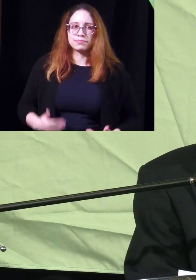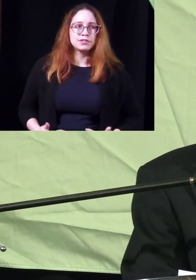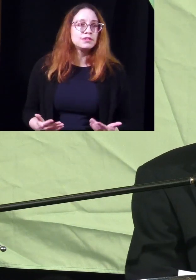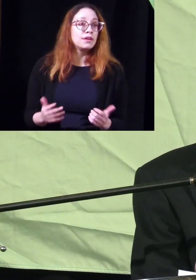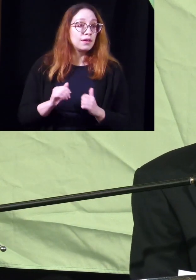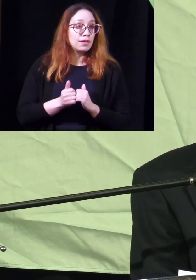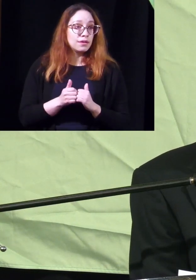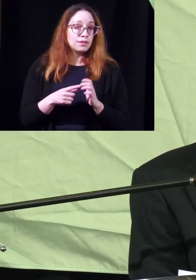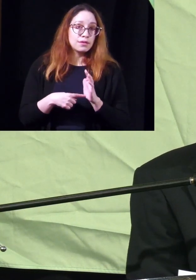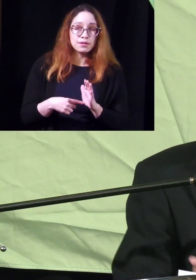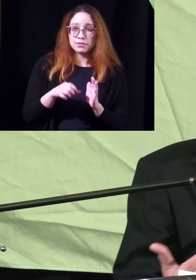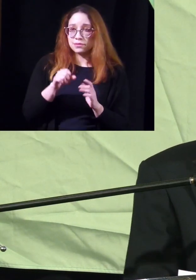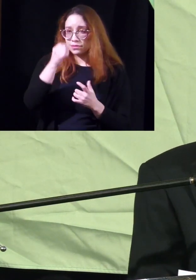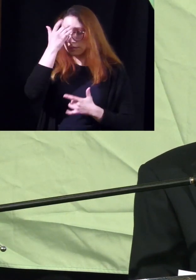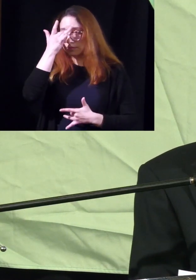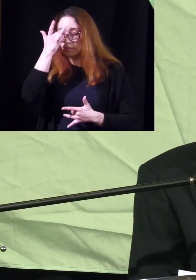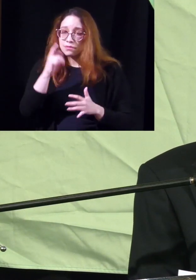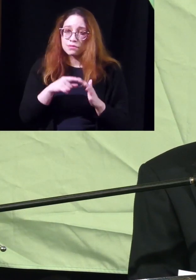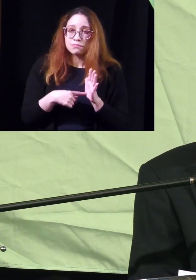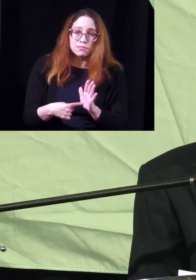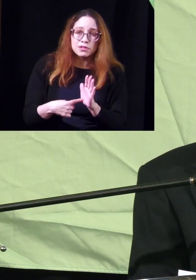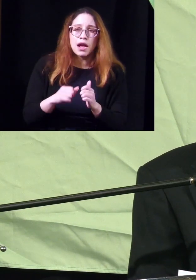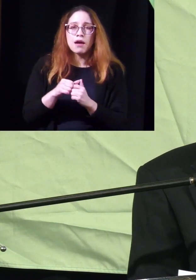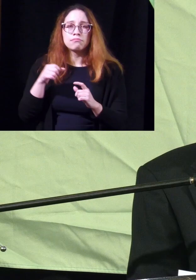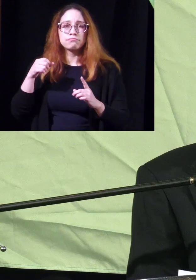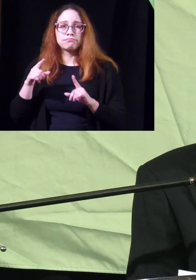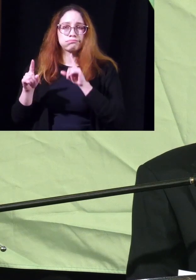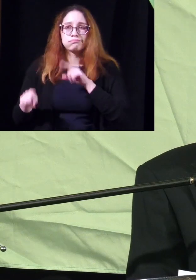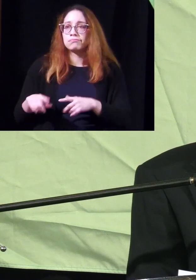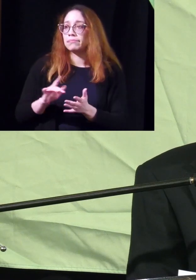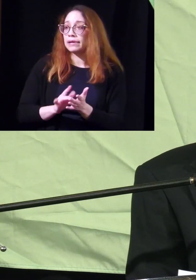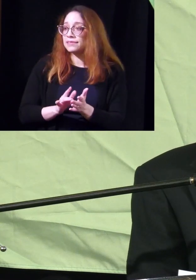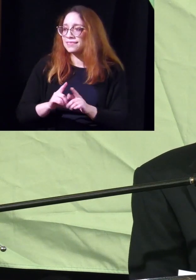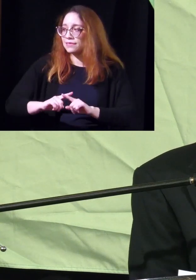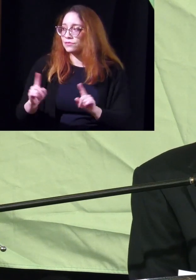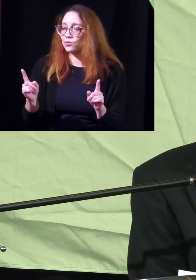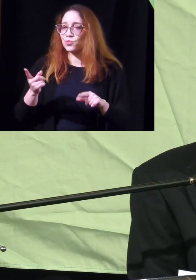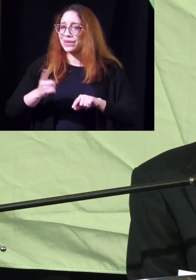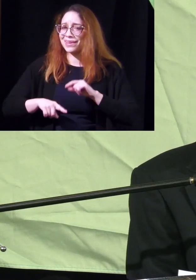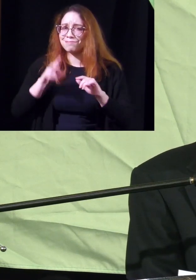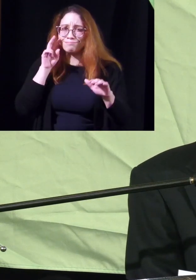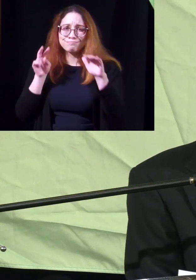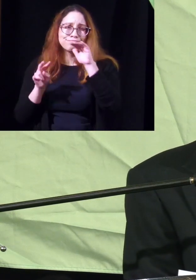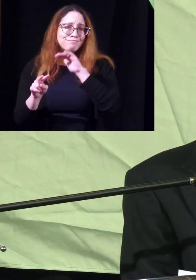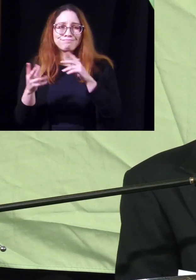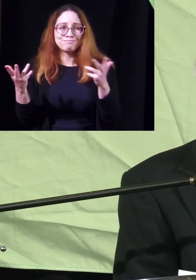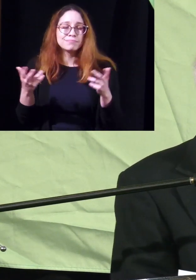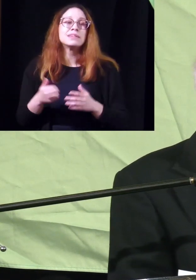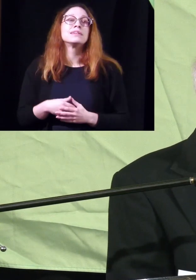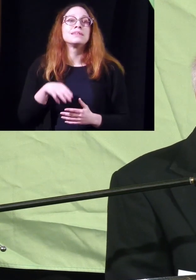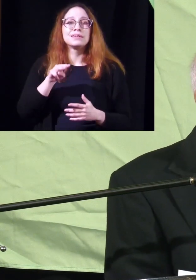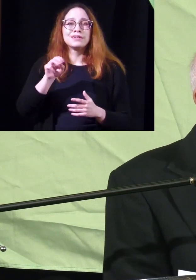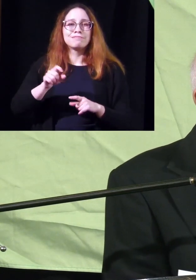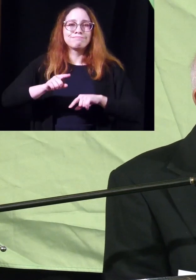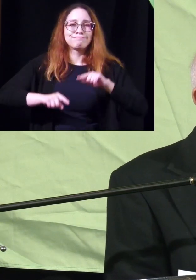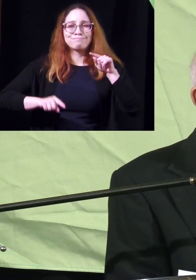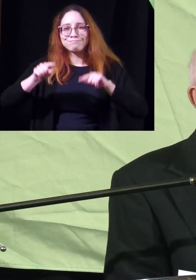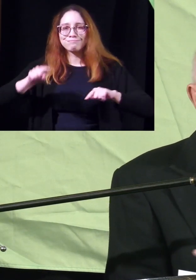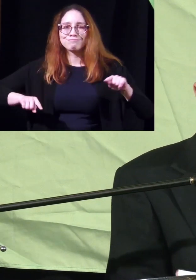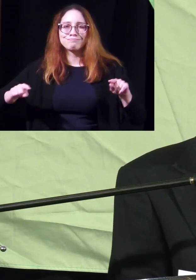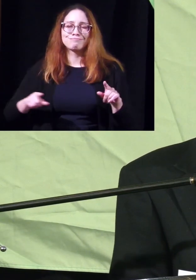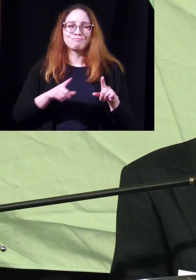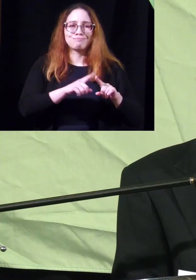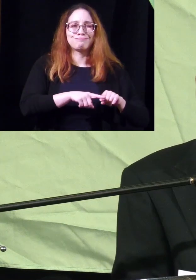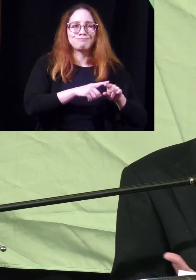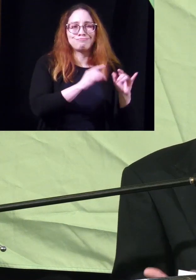The way that they have symptoms is different. The way they respond to medications is different. We can't always predict outcomes. So MS is a very